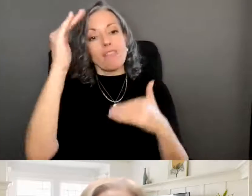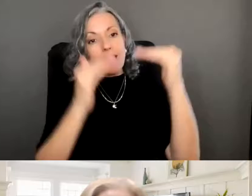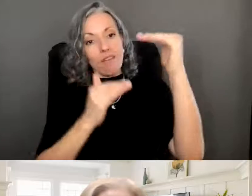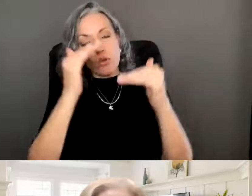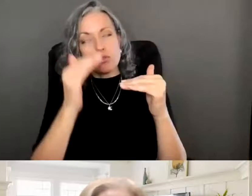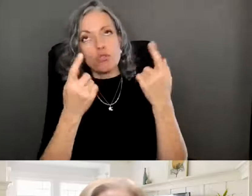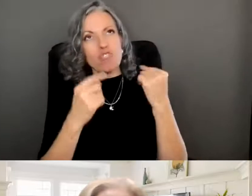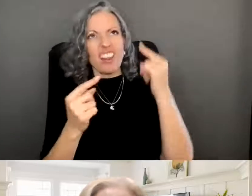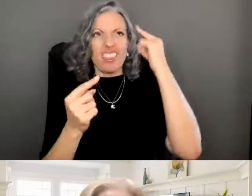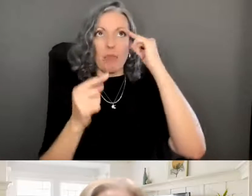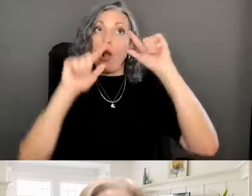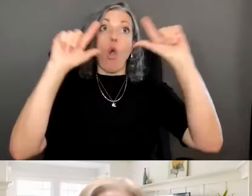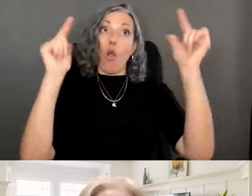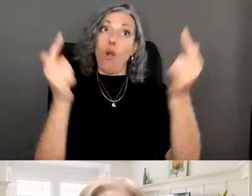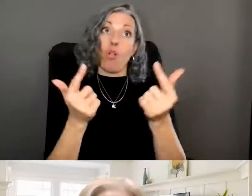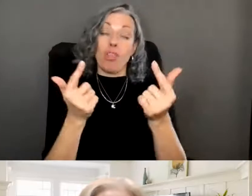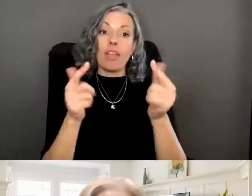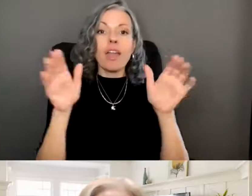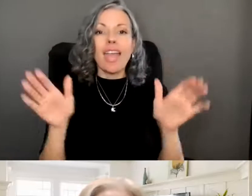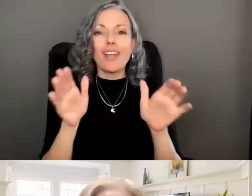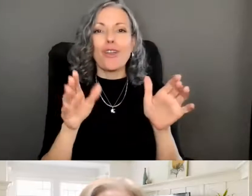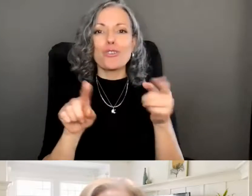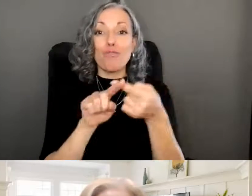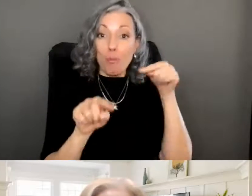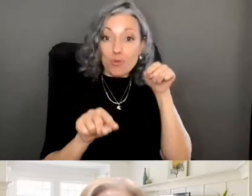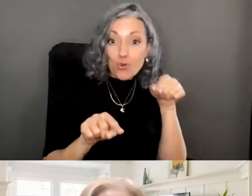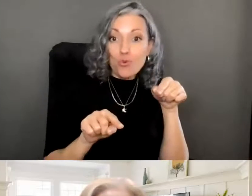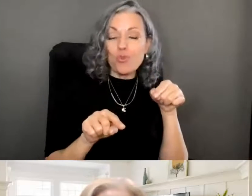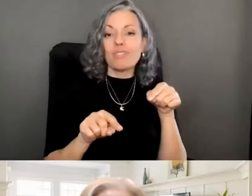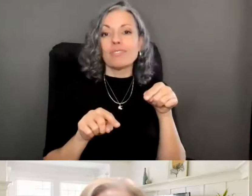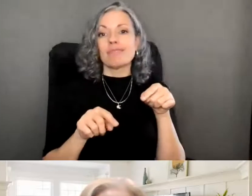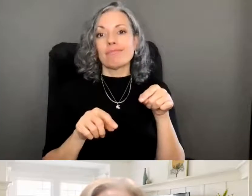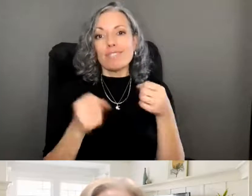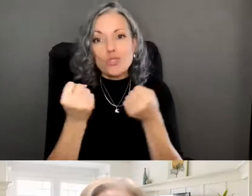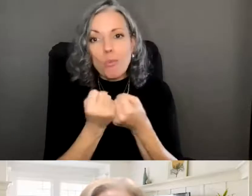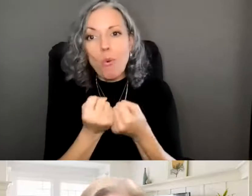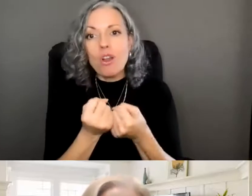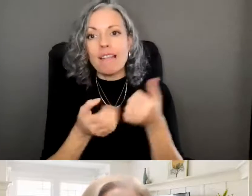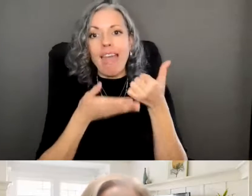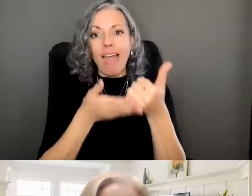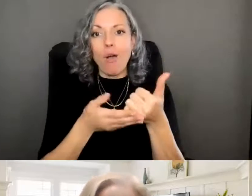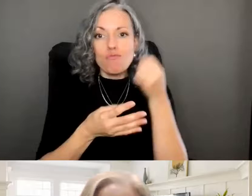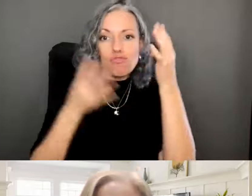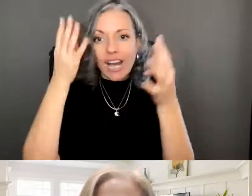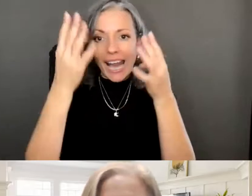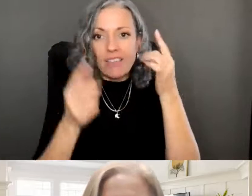about them all, and are encouraged by you guys pushing us to think more creatively as well.